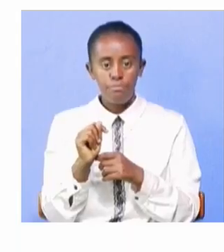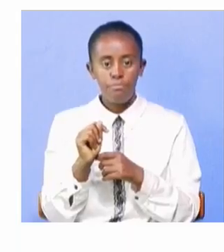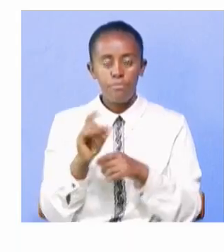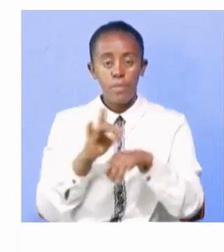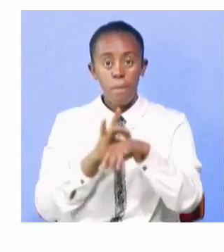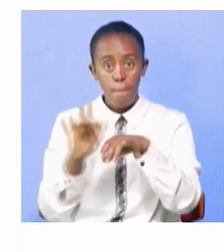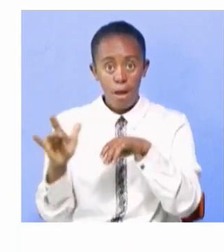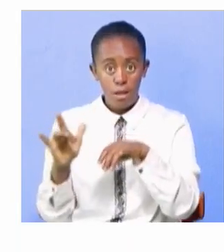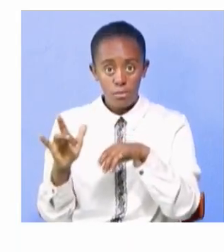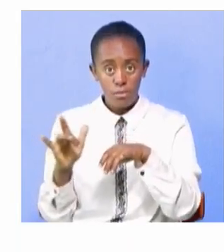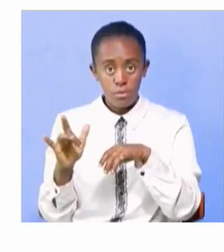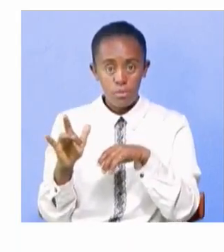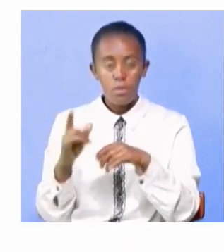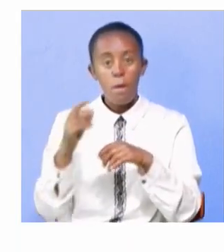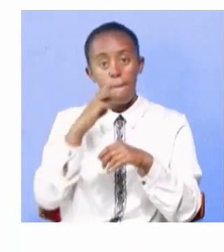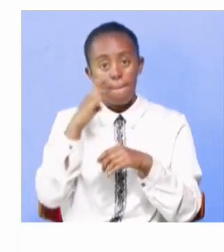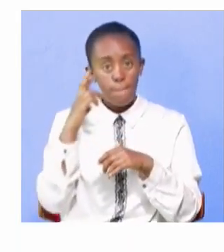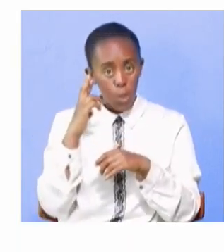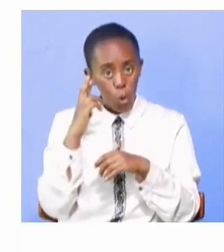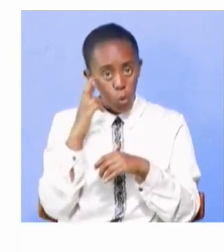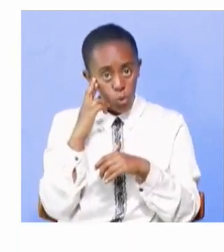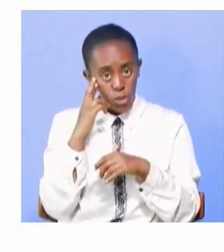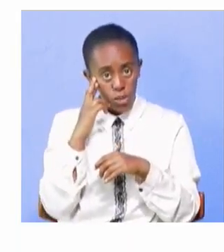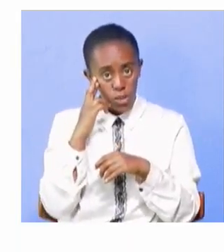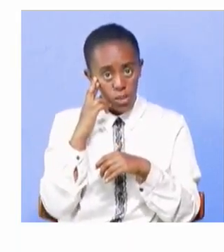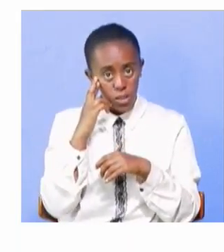blank space because